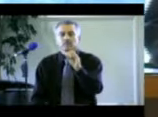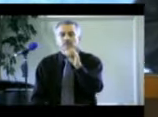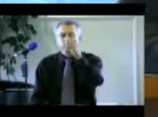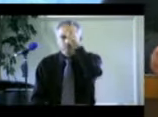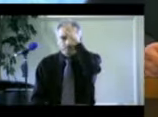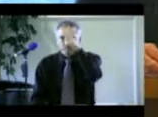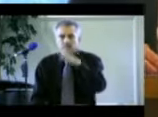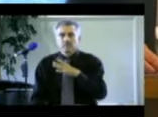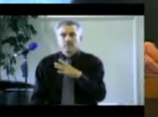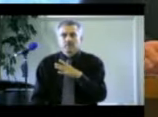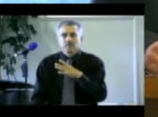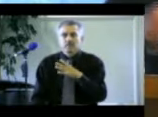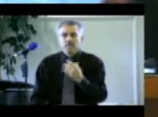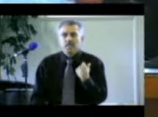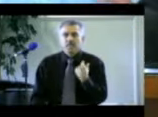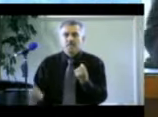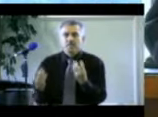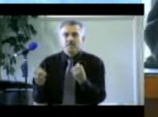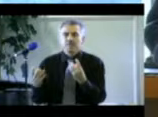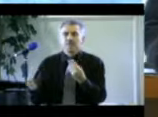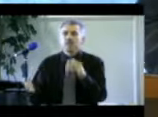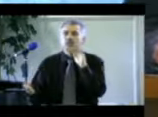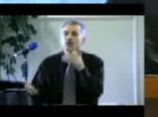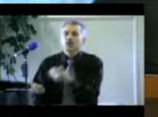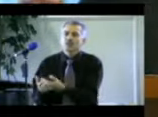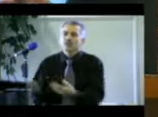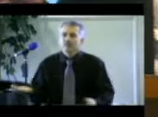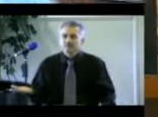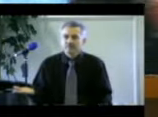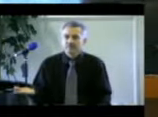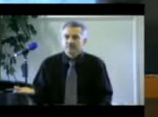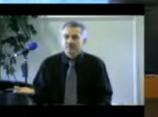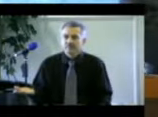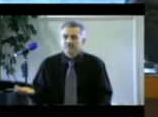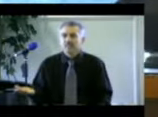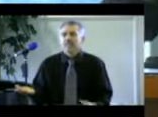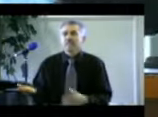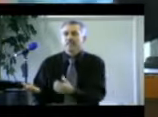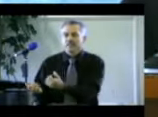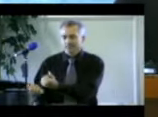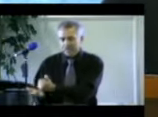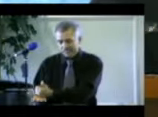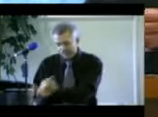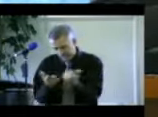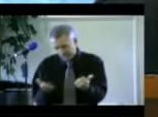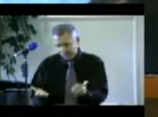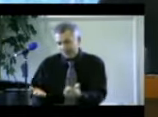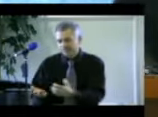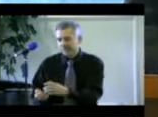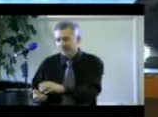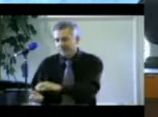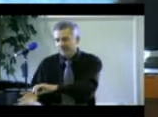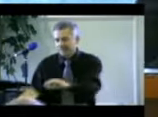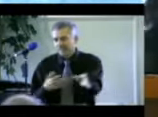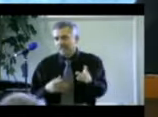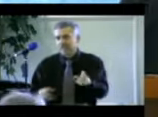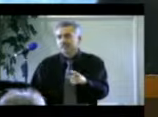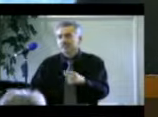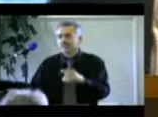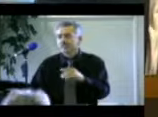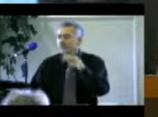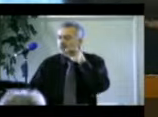he drove away some other shepherds and watered the sheep, and Jethro said to his daughters, "Why didn't you